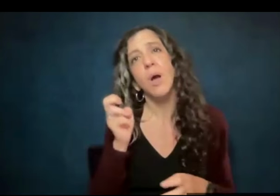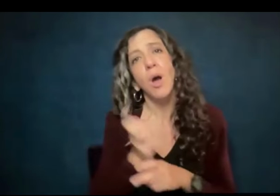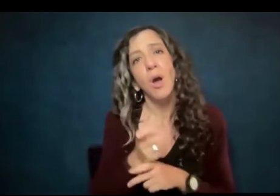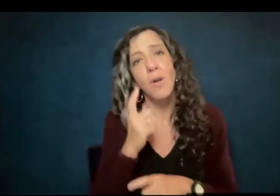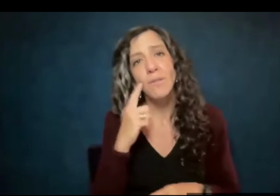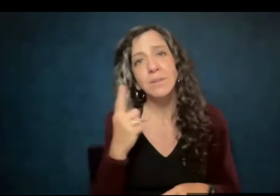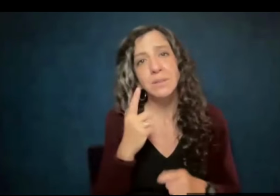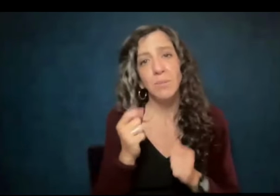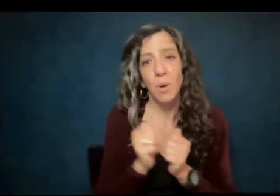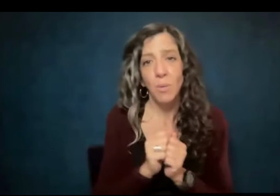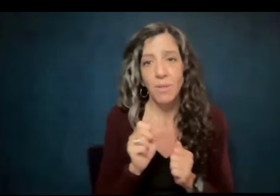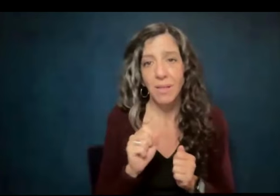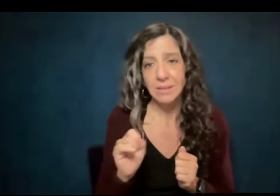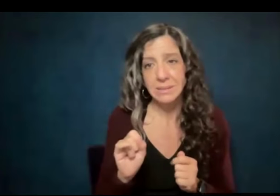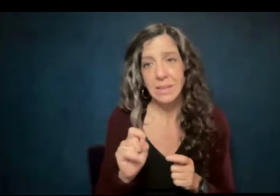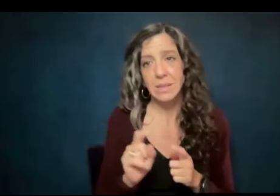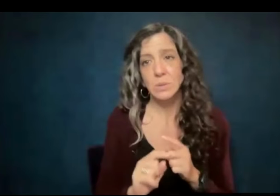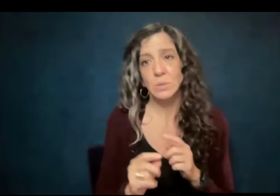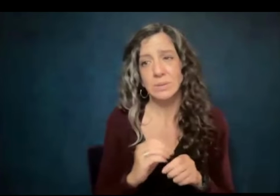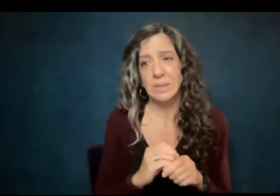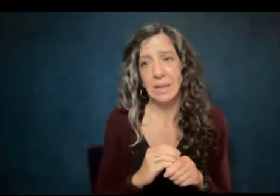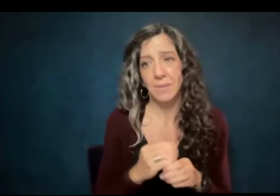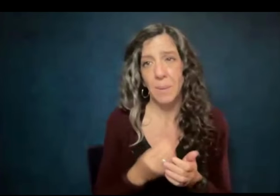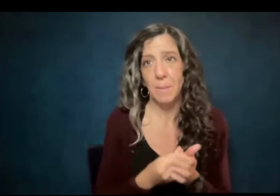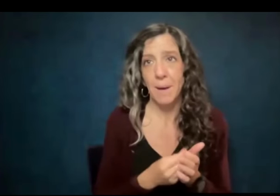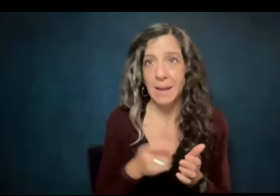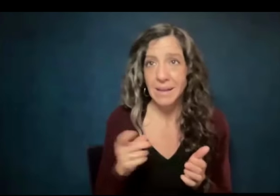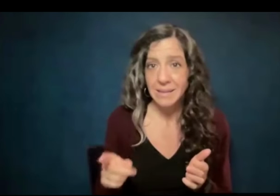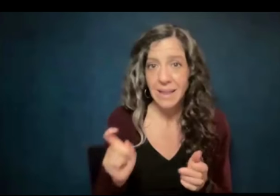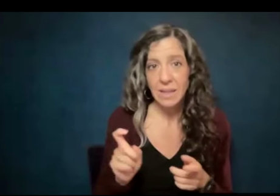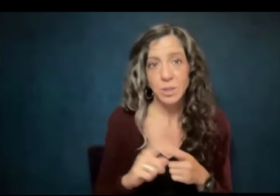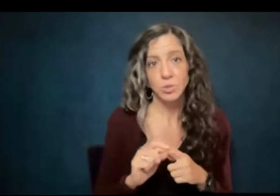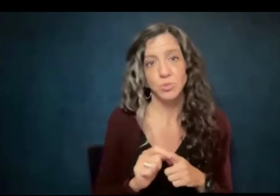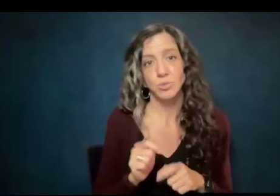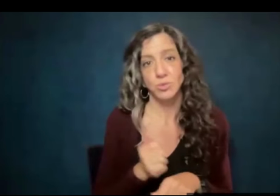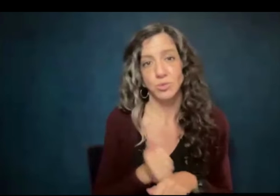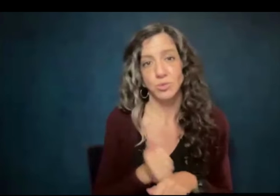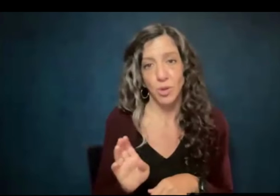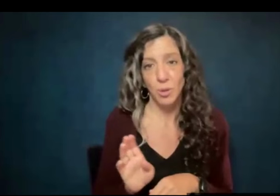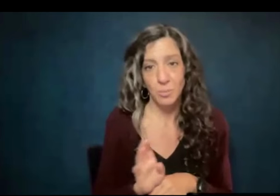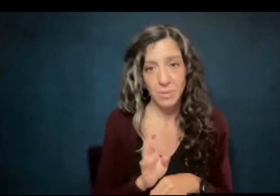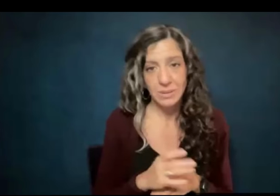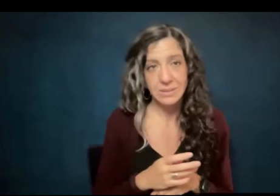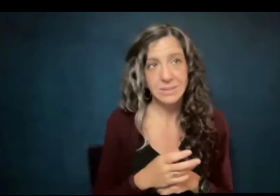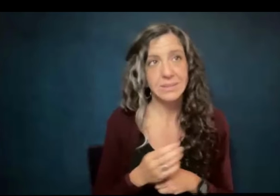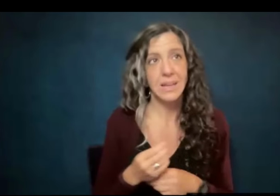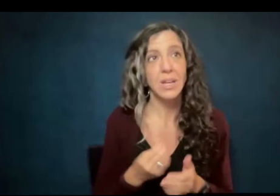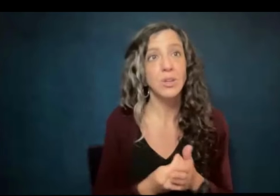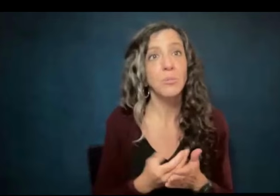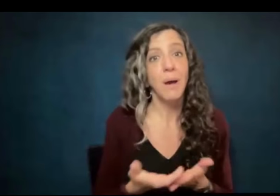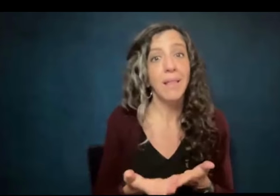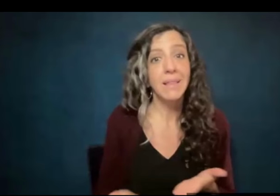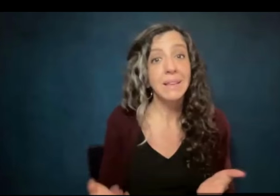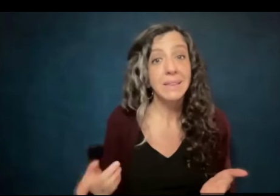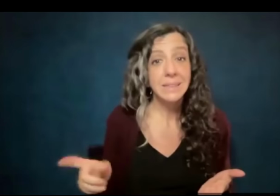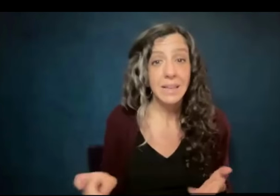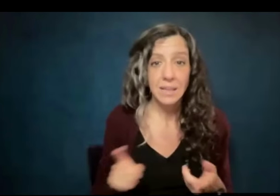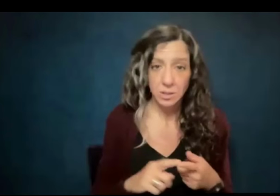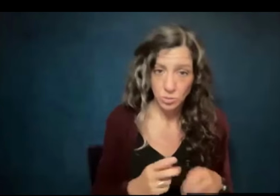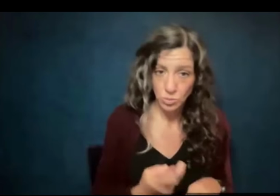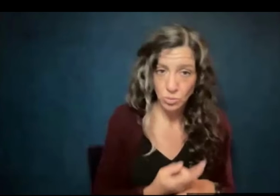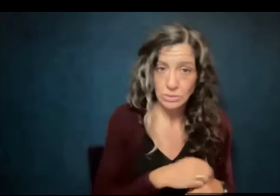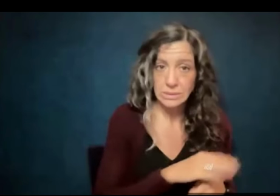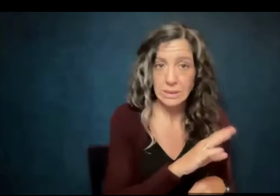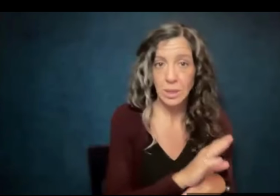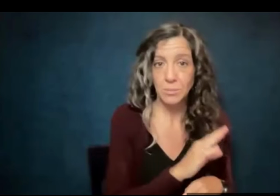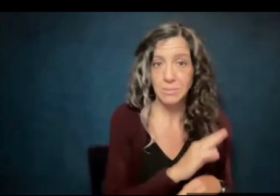on SSI to save the money they need to start a business, to buy the goods that they need to start their business,